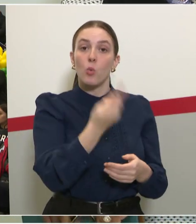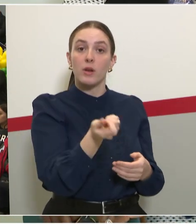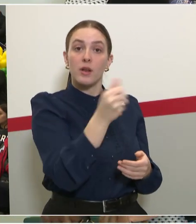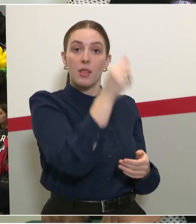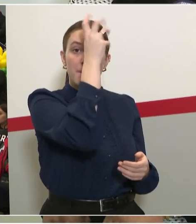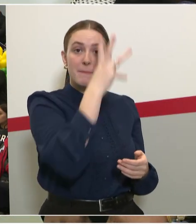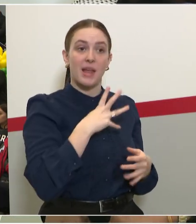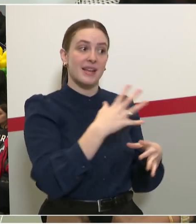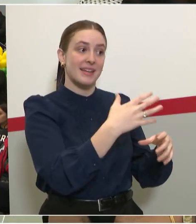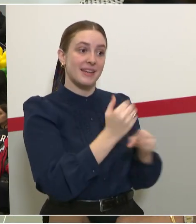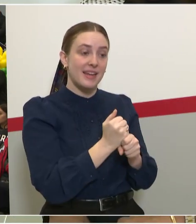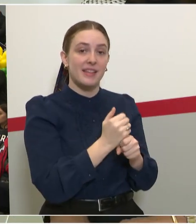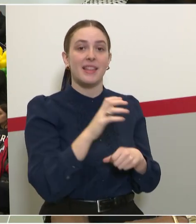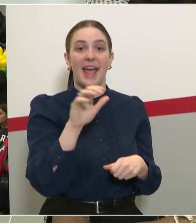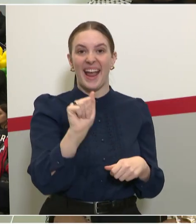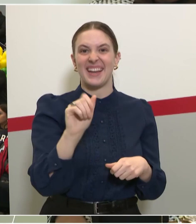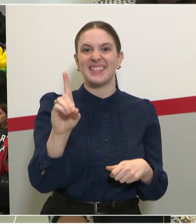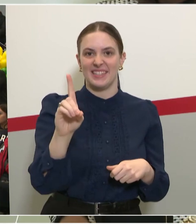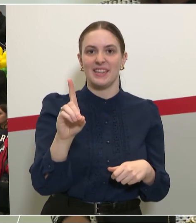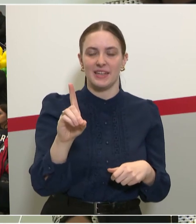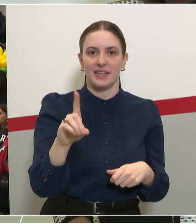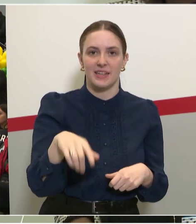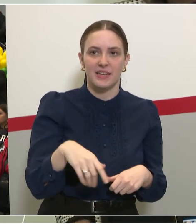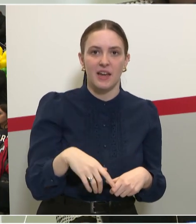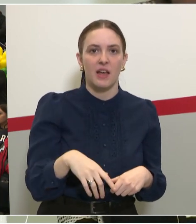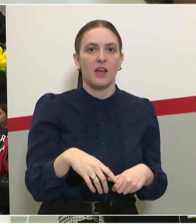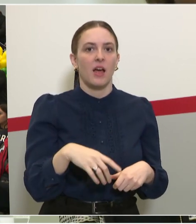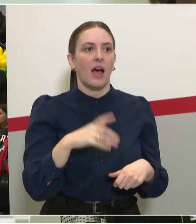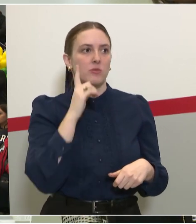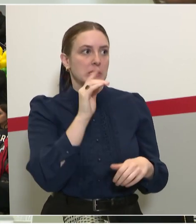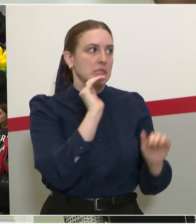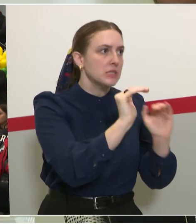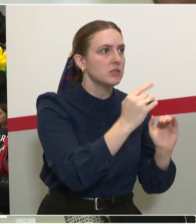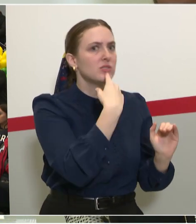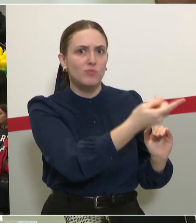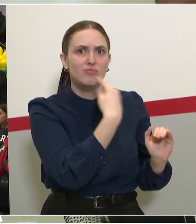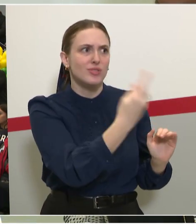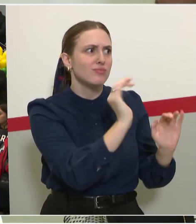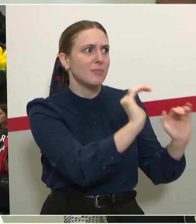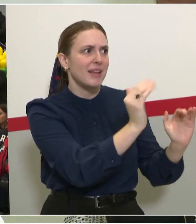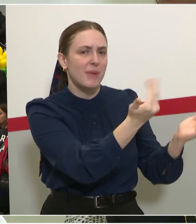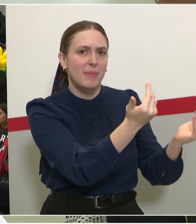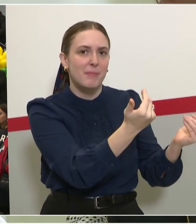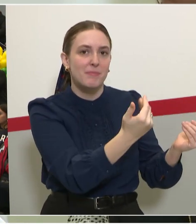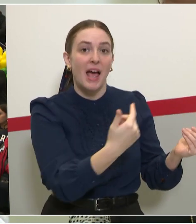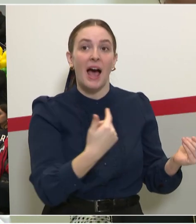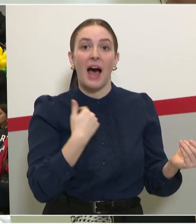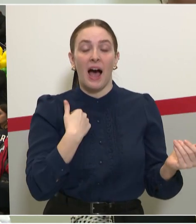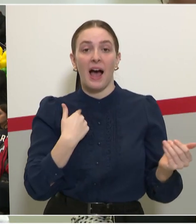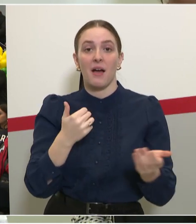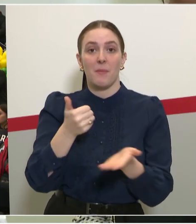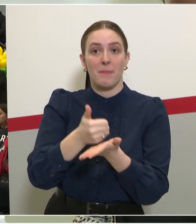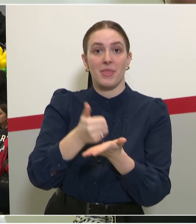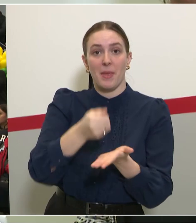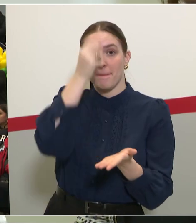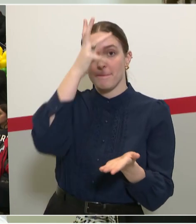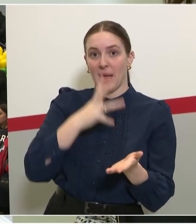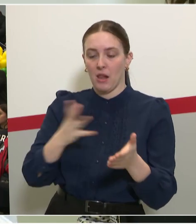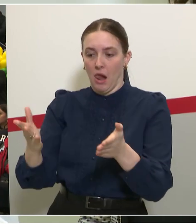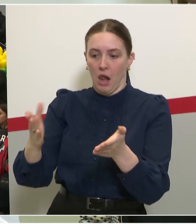an AED, to varying degrees of success, and I began to try to move a man on the ground by myself, which was a bad